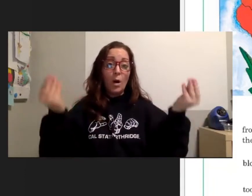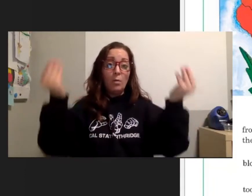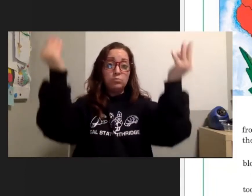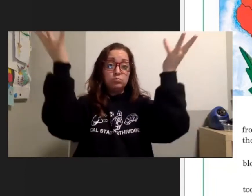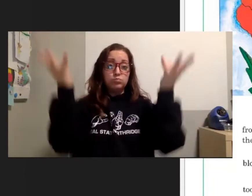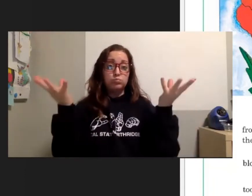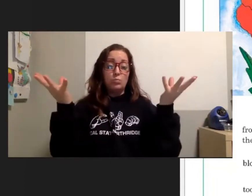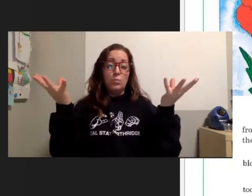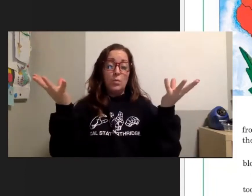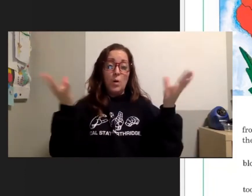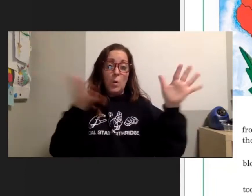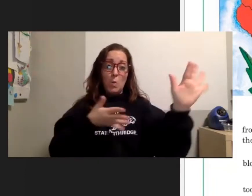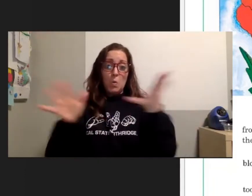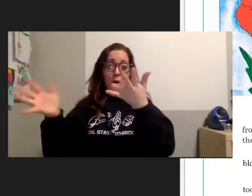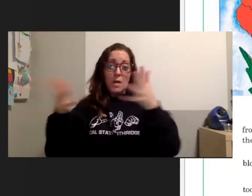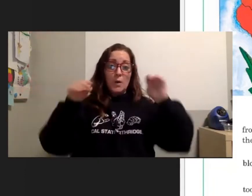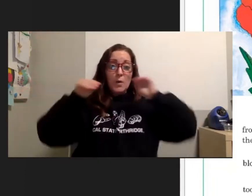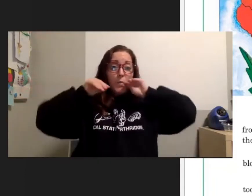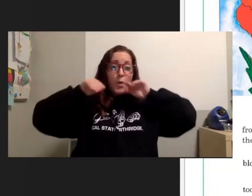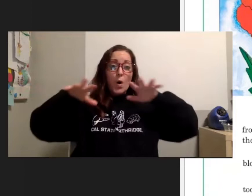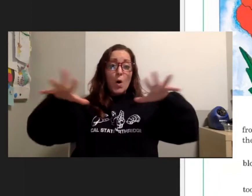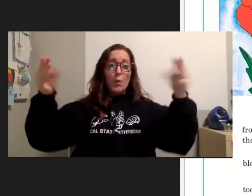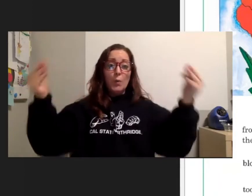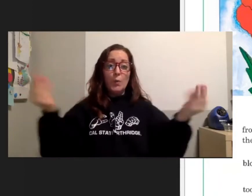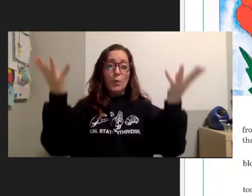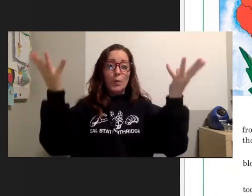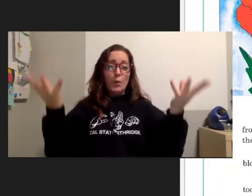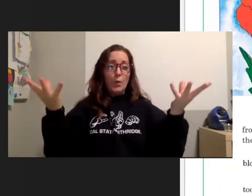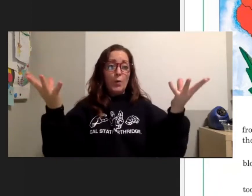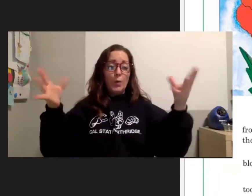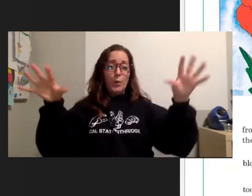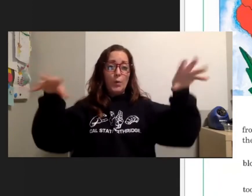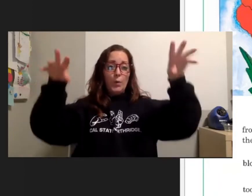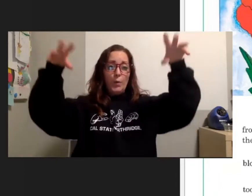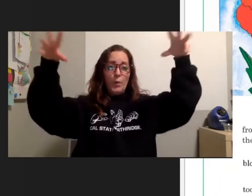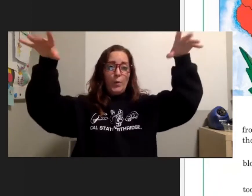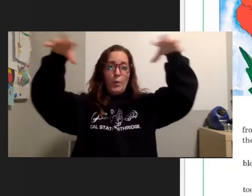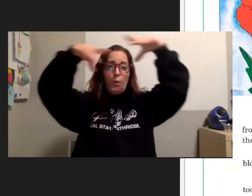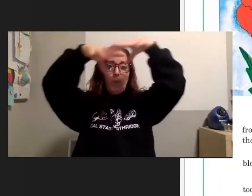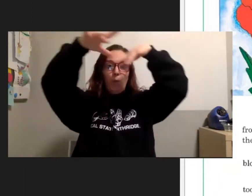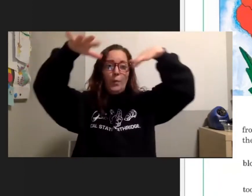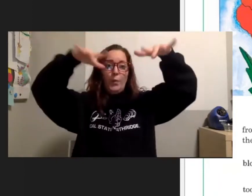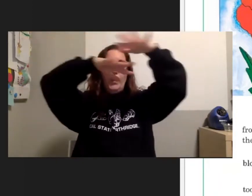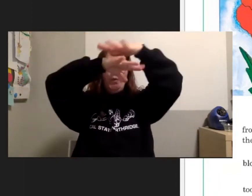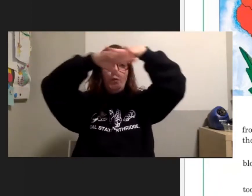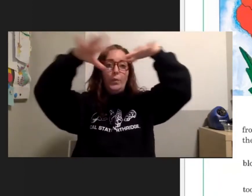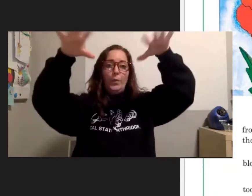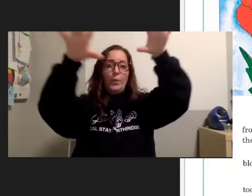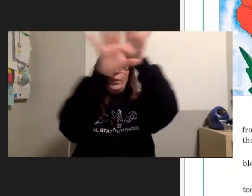Often, wind blows pollen from flower to flower.